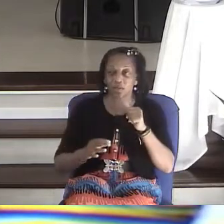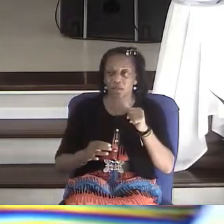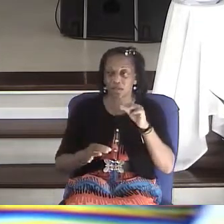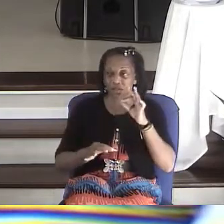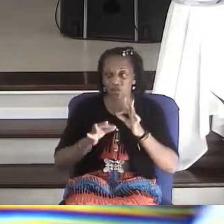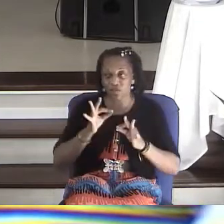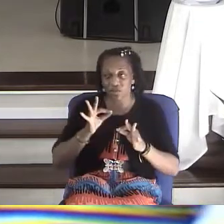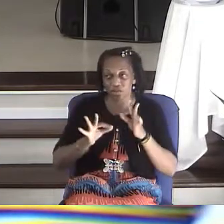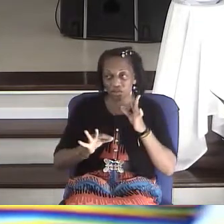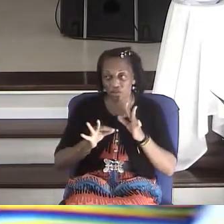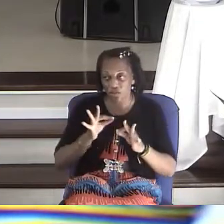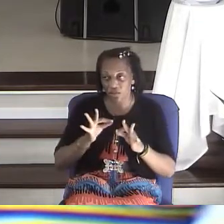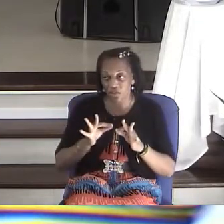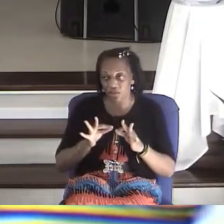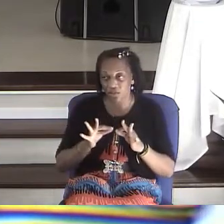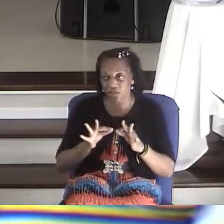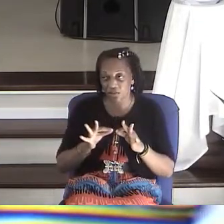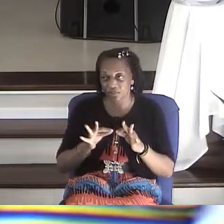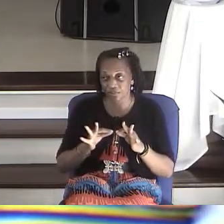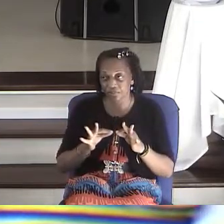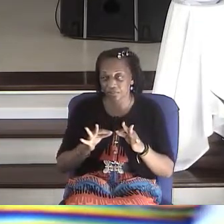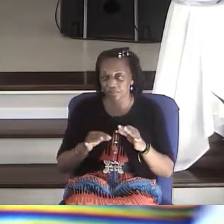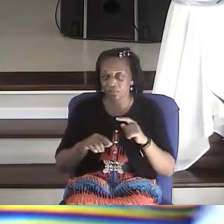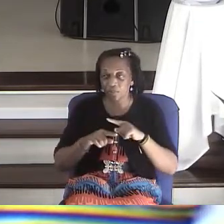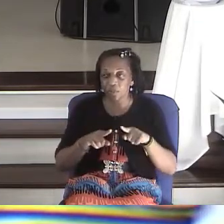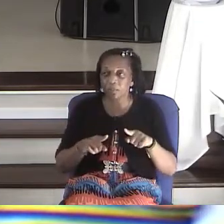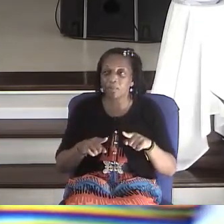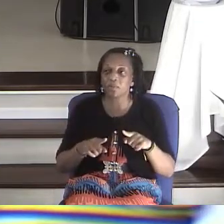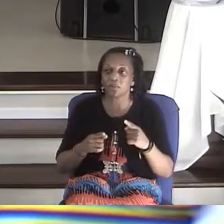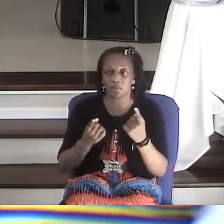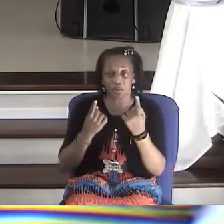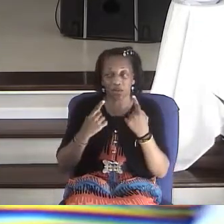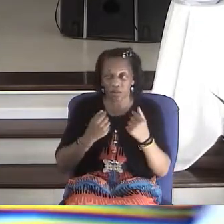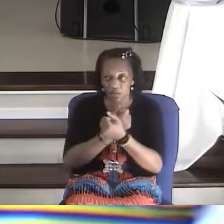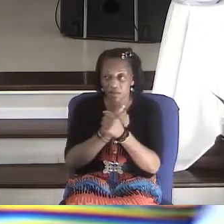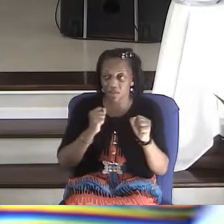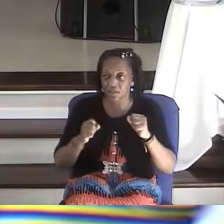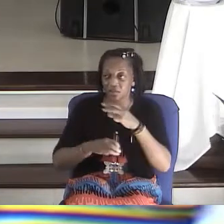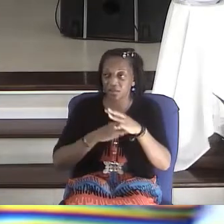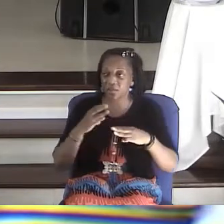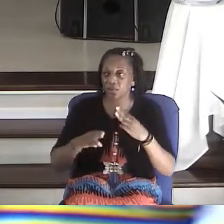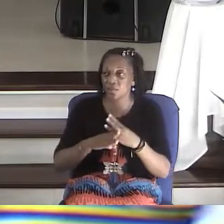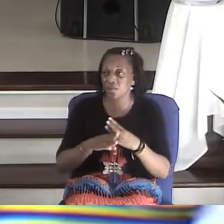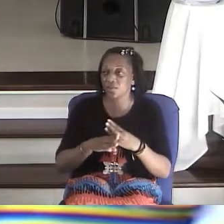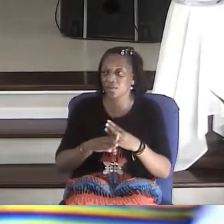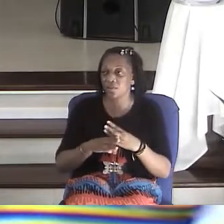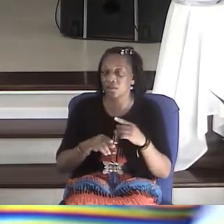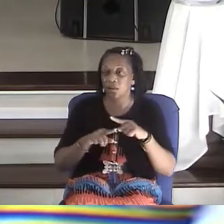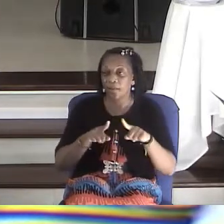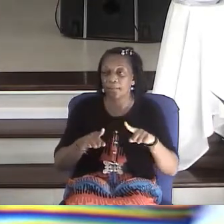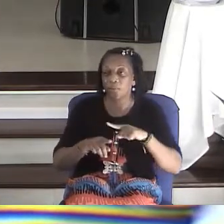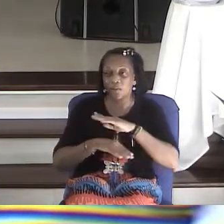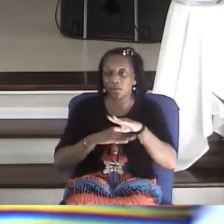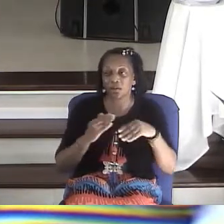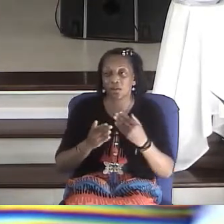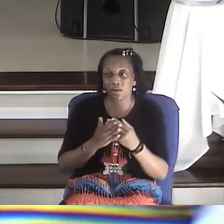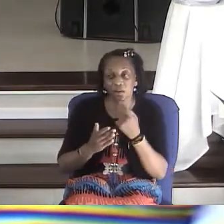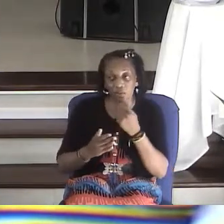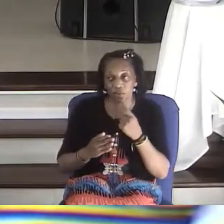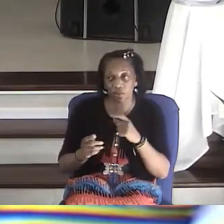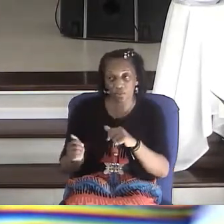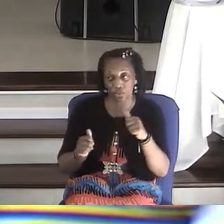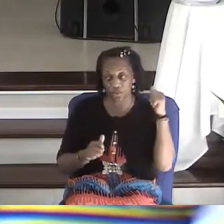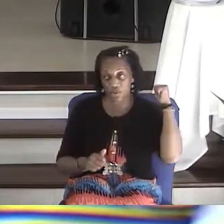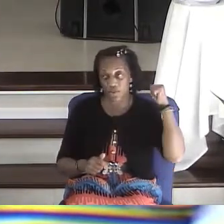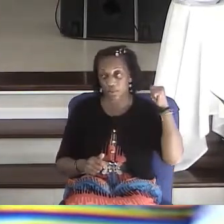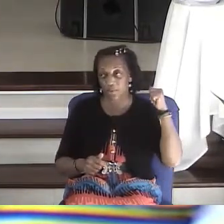obey me, for I have come to save the world and not judge it. But all who reject me and my message will be judged